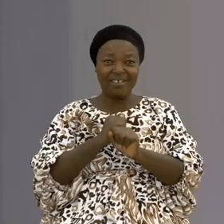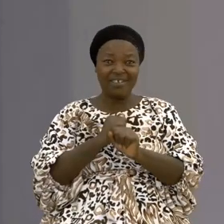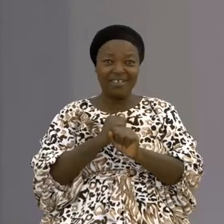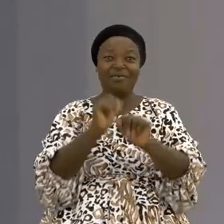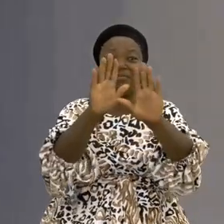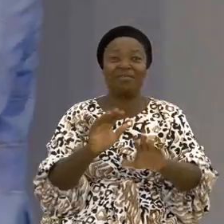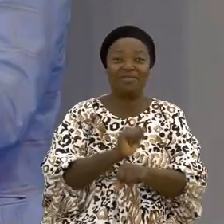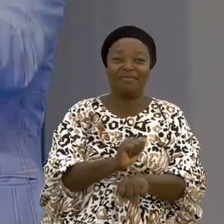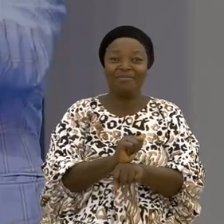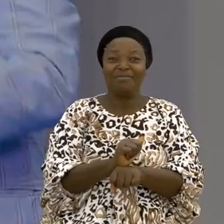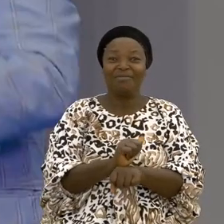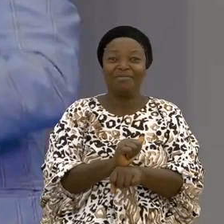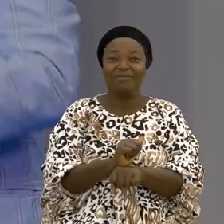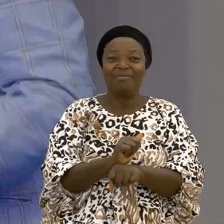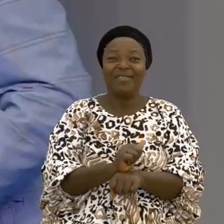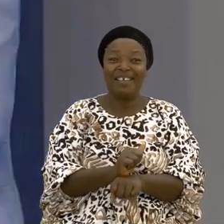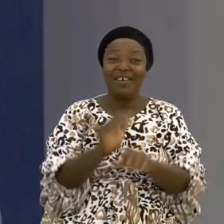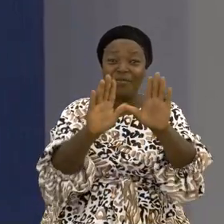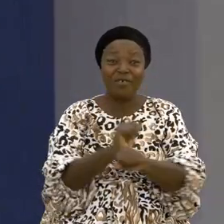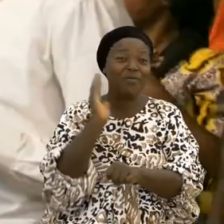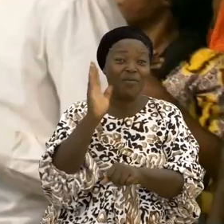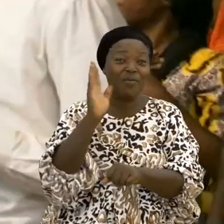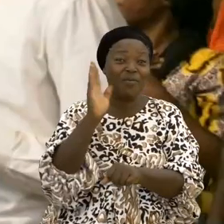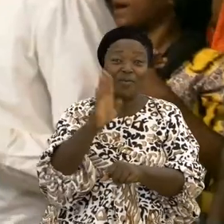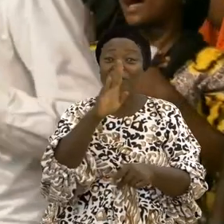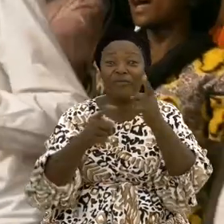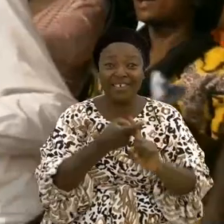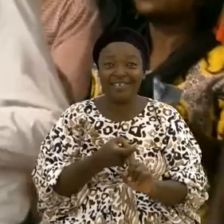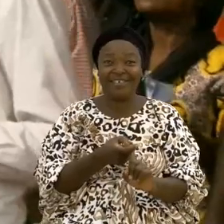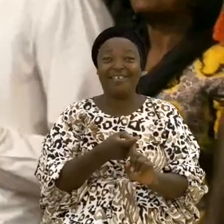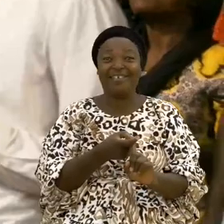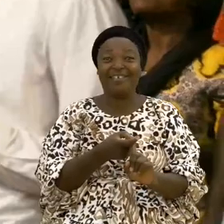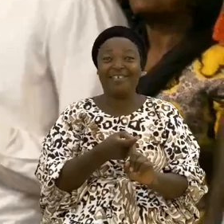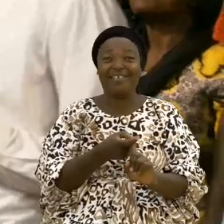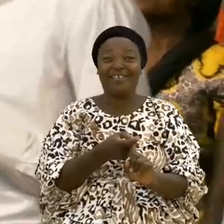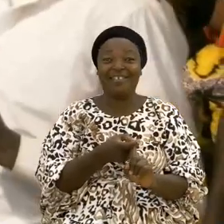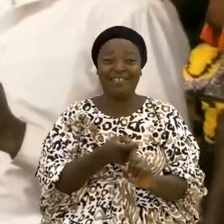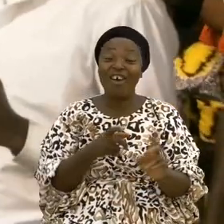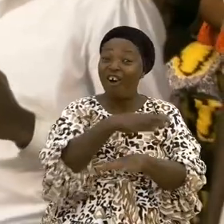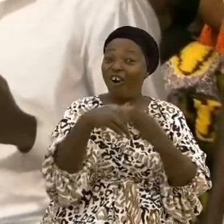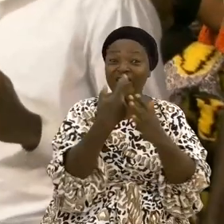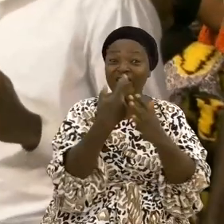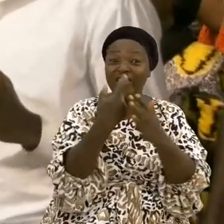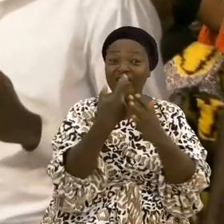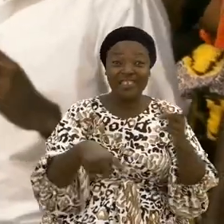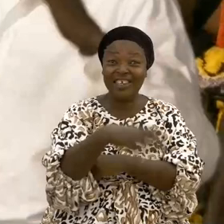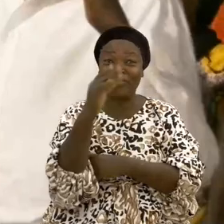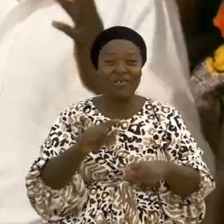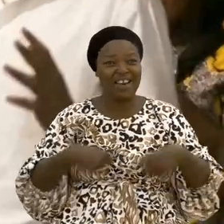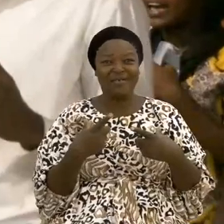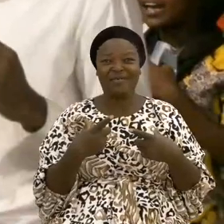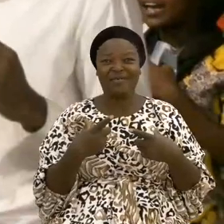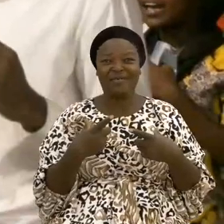miracle. Miracles will be your companions all the days of your life.